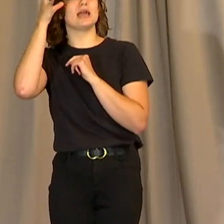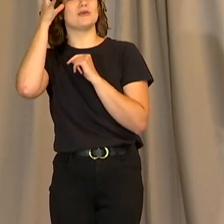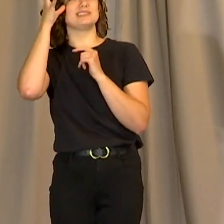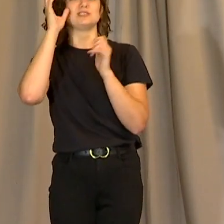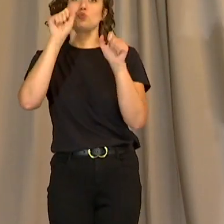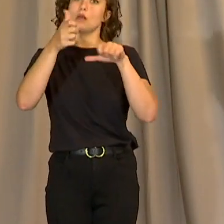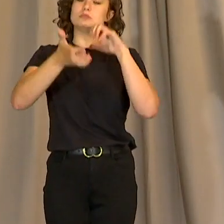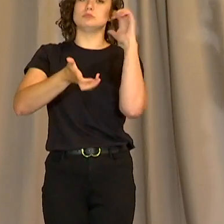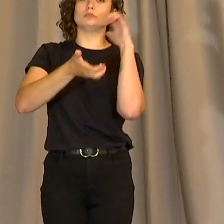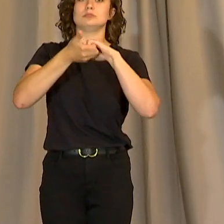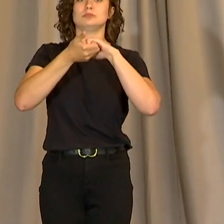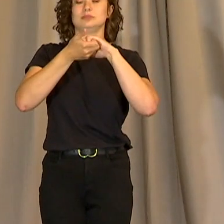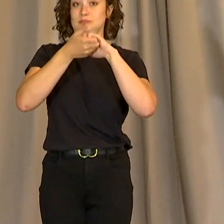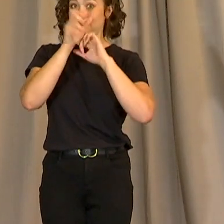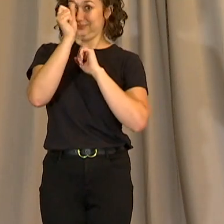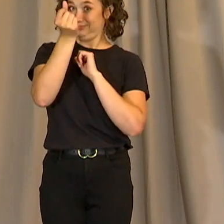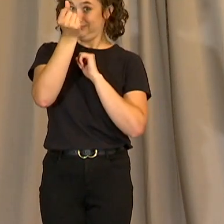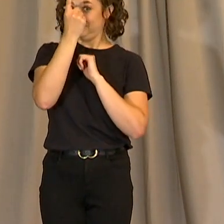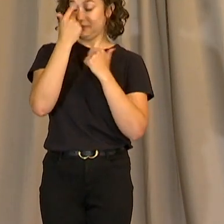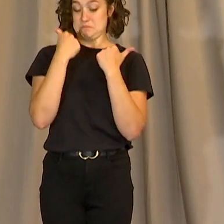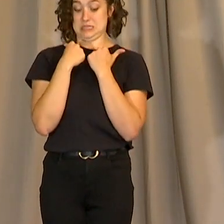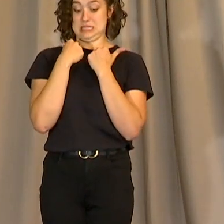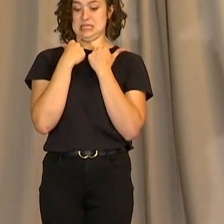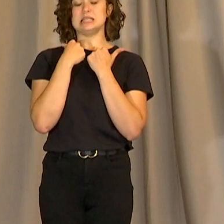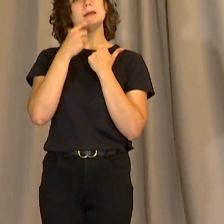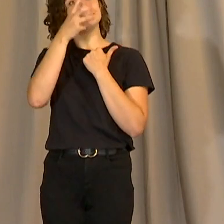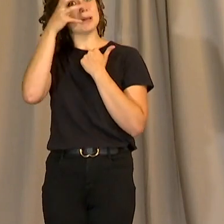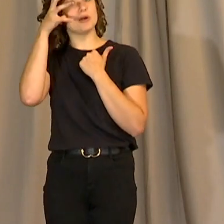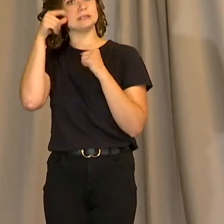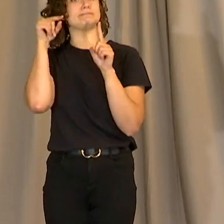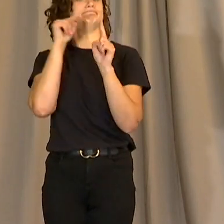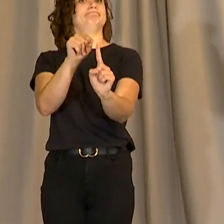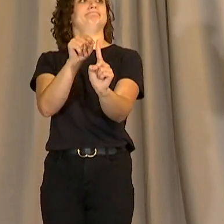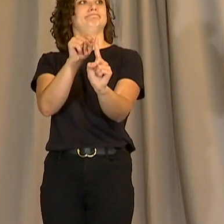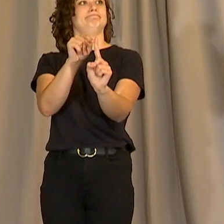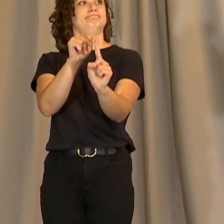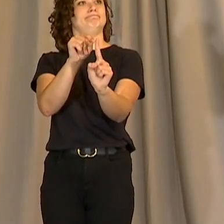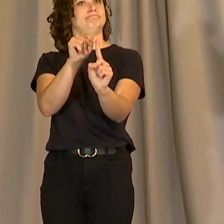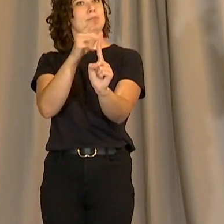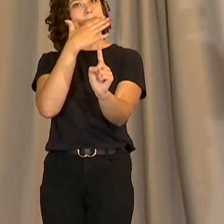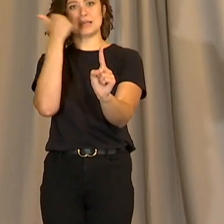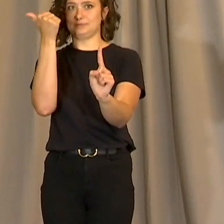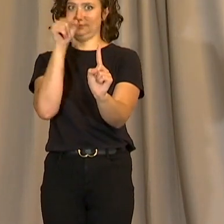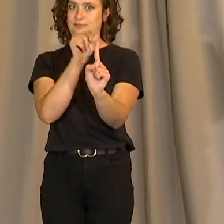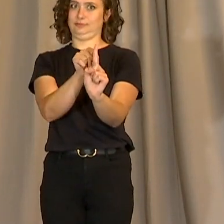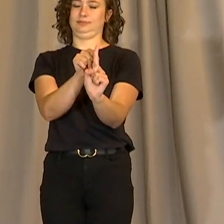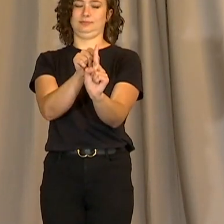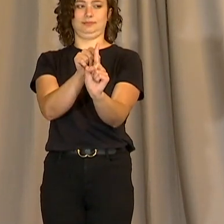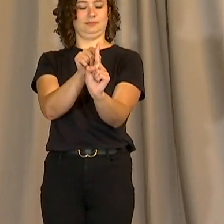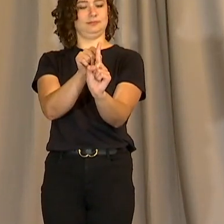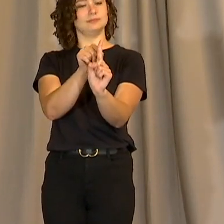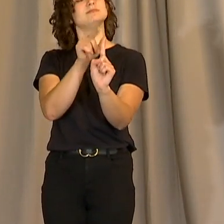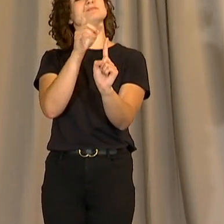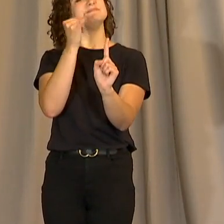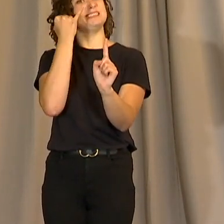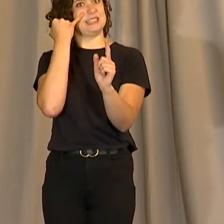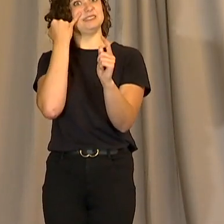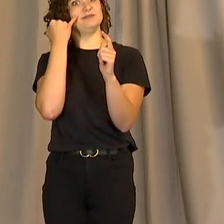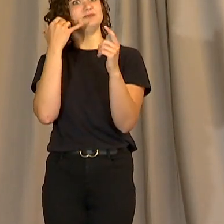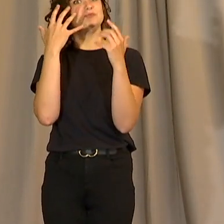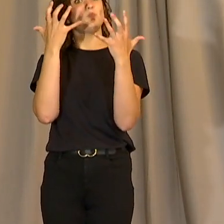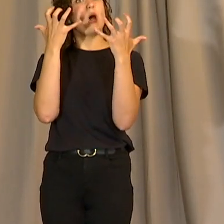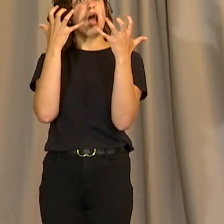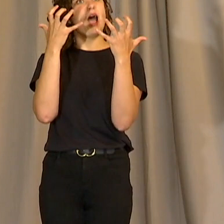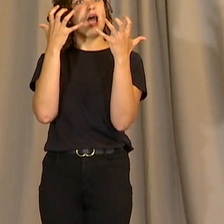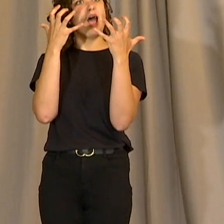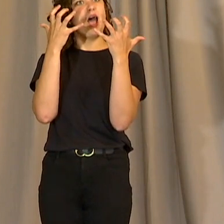me, they're the secret weapon. If we really want reform, if we really want a different school system, if we really want to bring about justice,